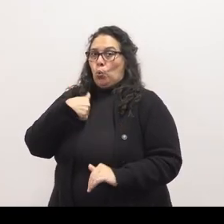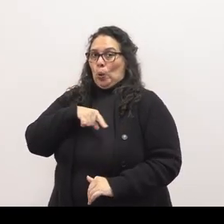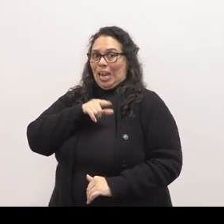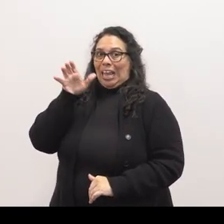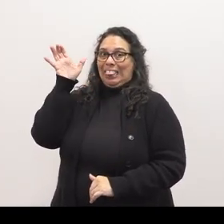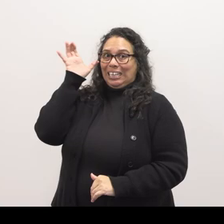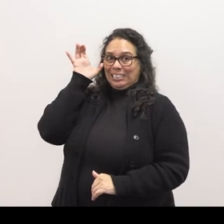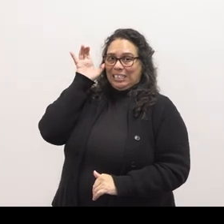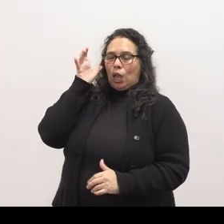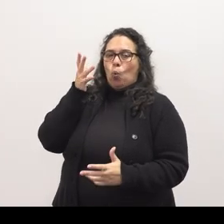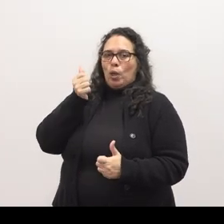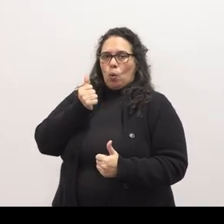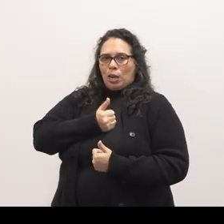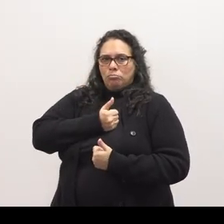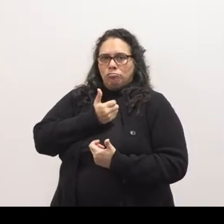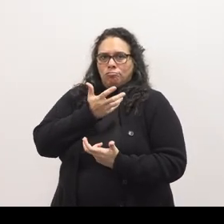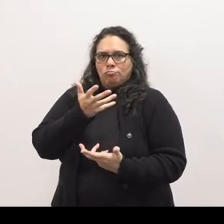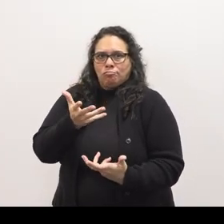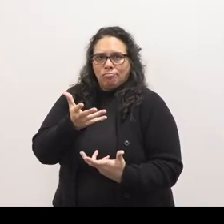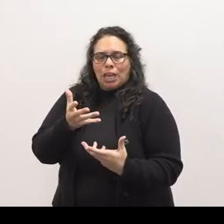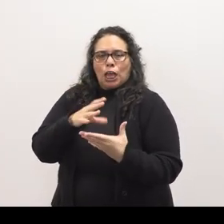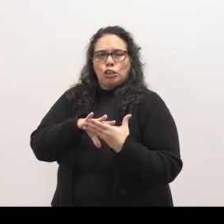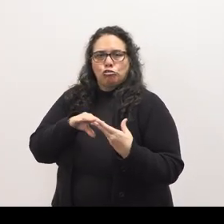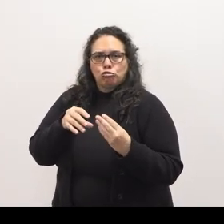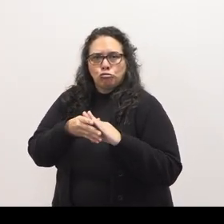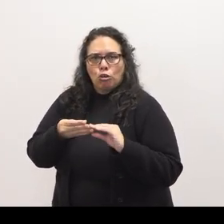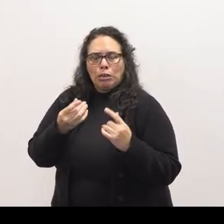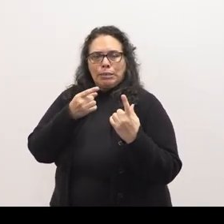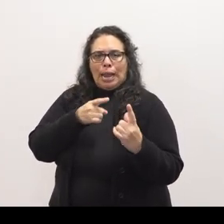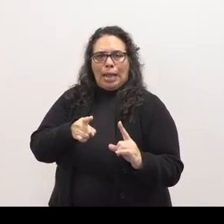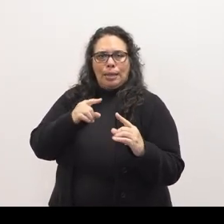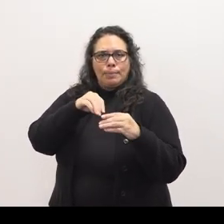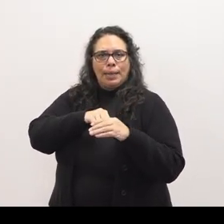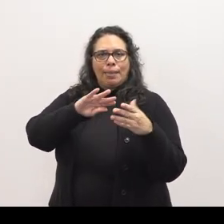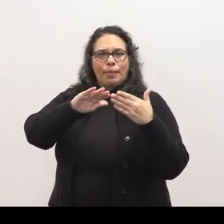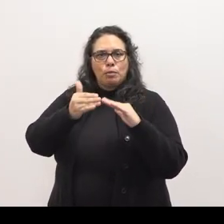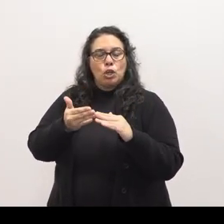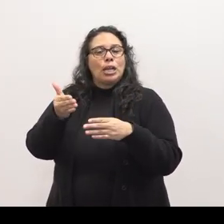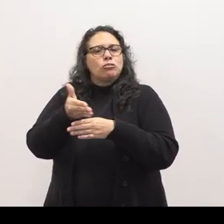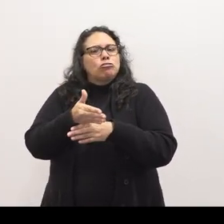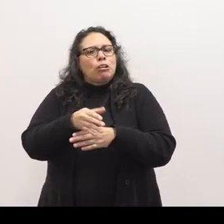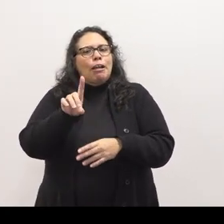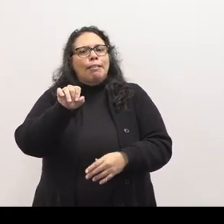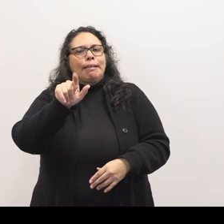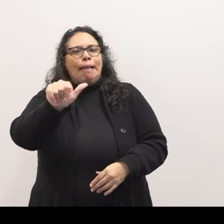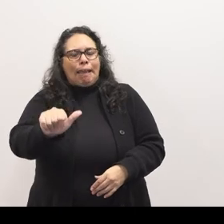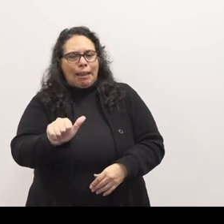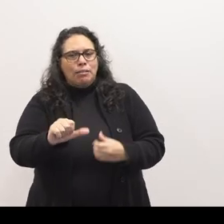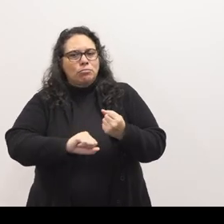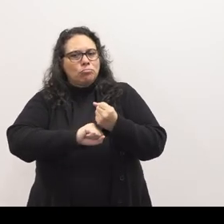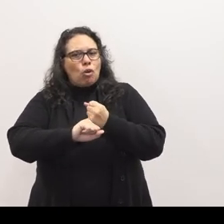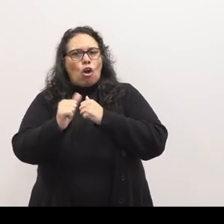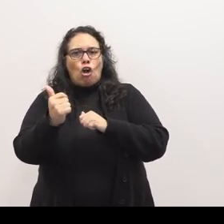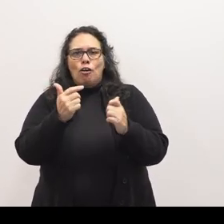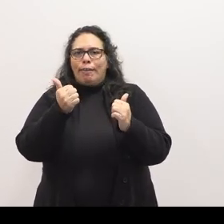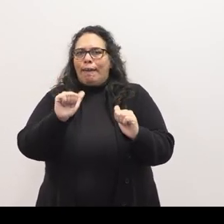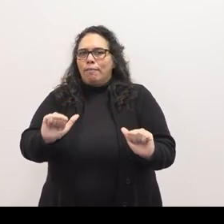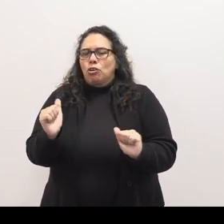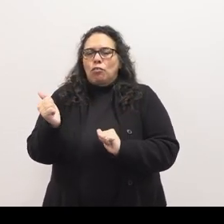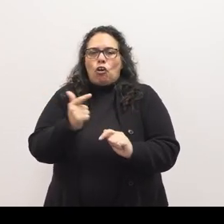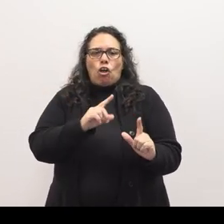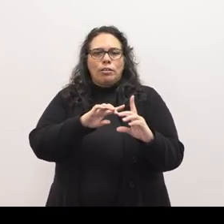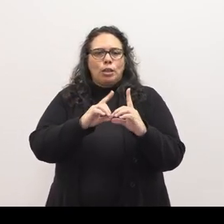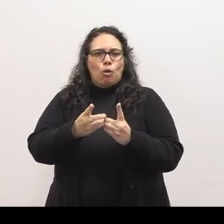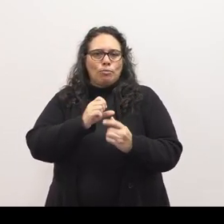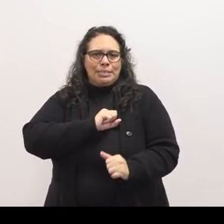share the stories that are happening in our community and also share the data to support all the efforts of all our departments